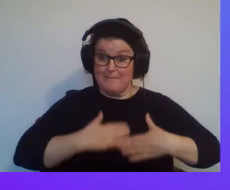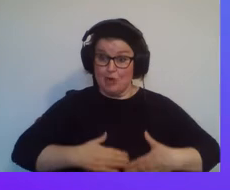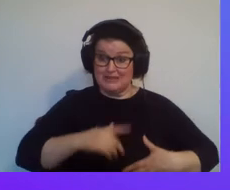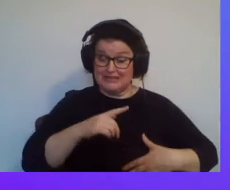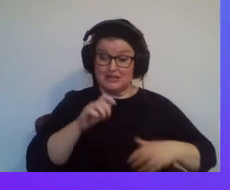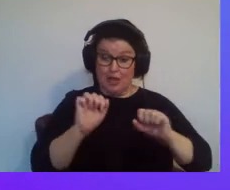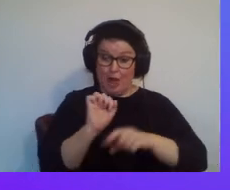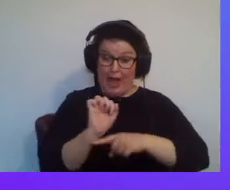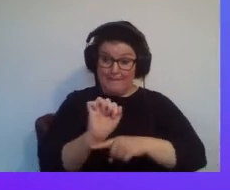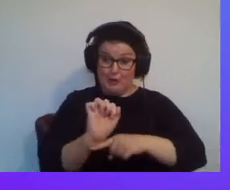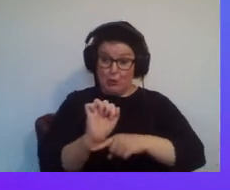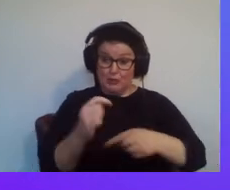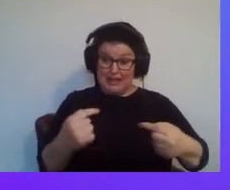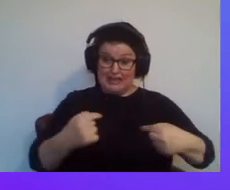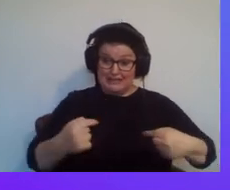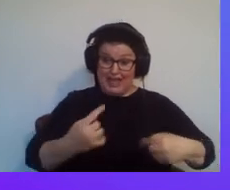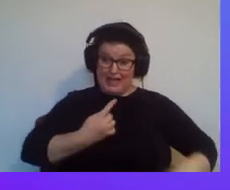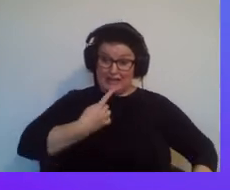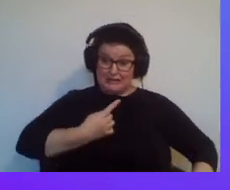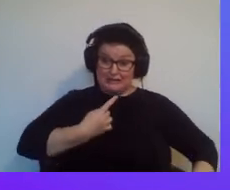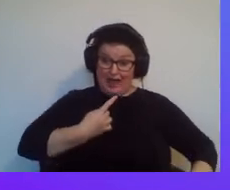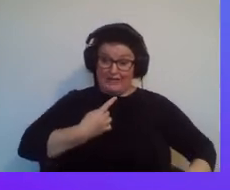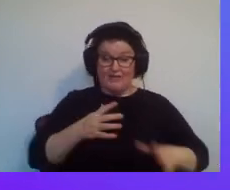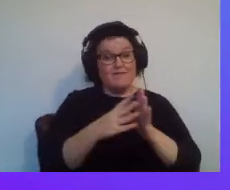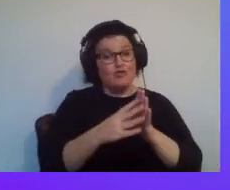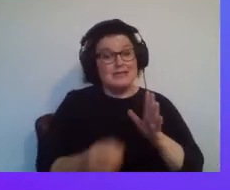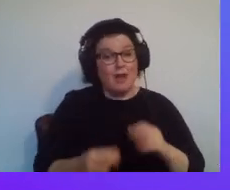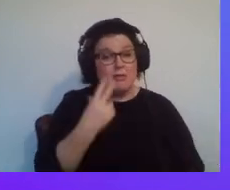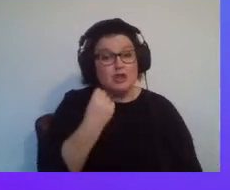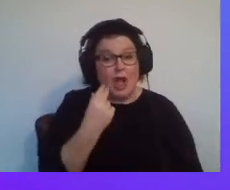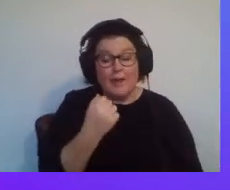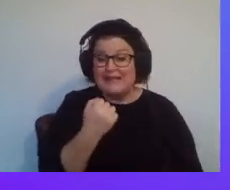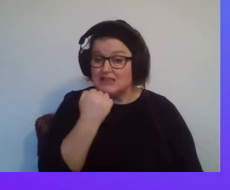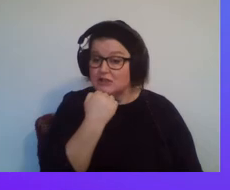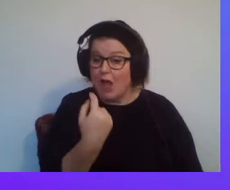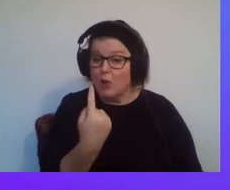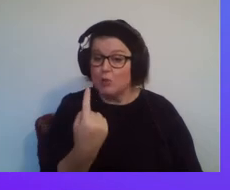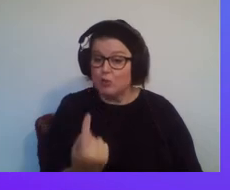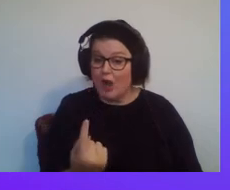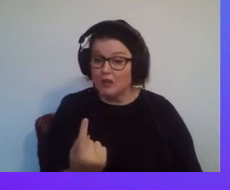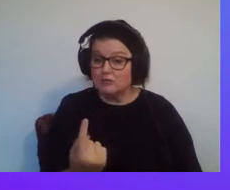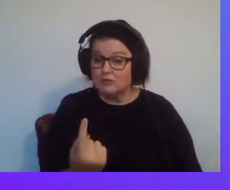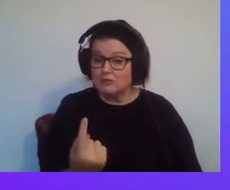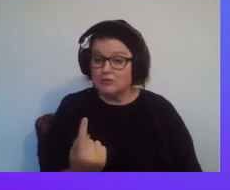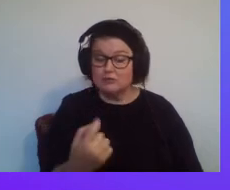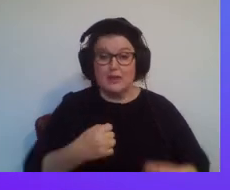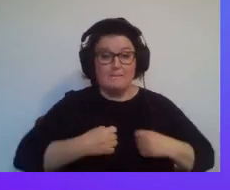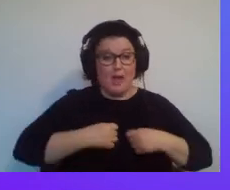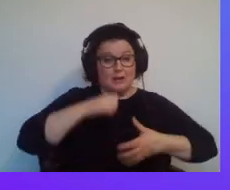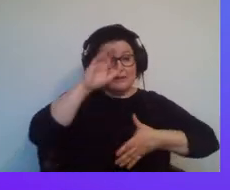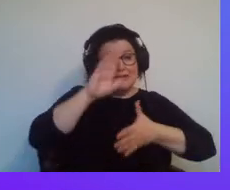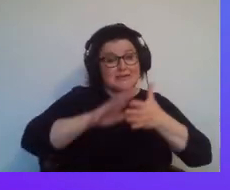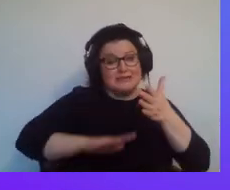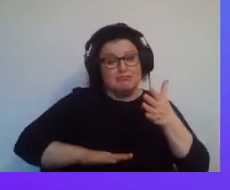wave, is within healthcare, suddenly everything was closed to make room